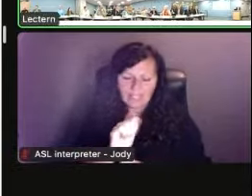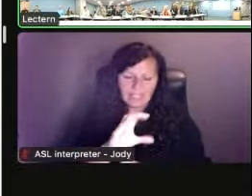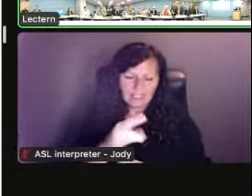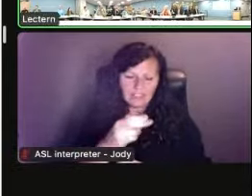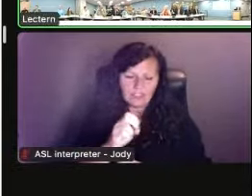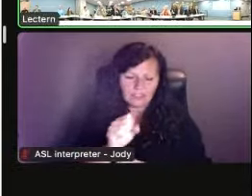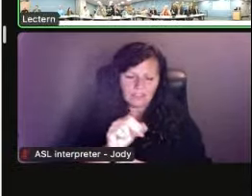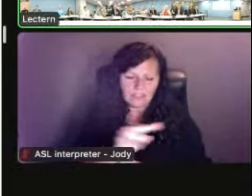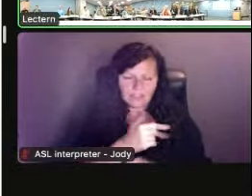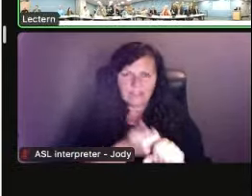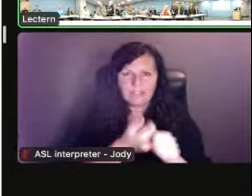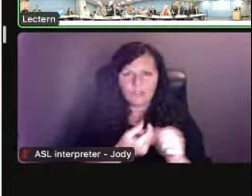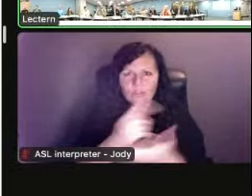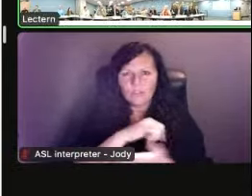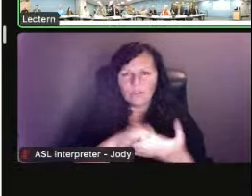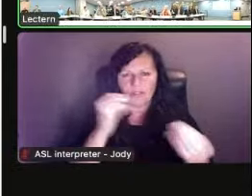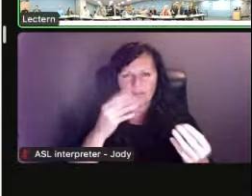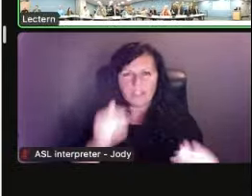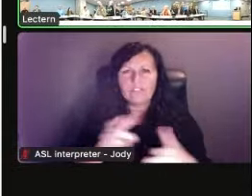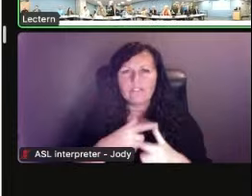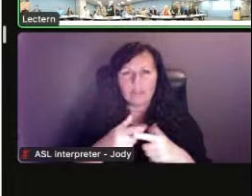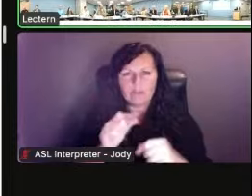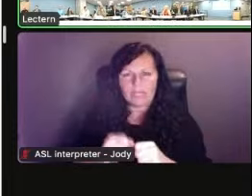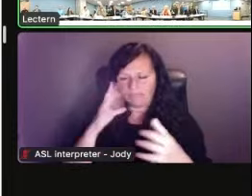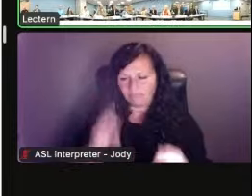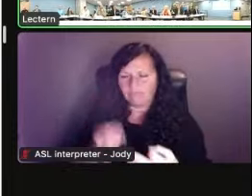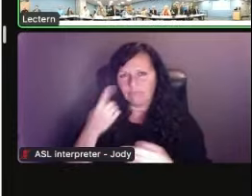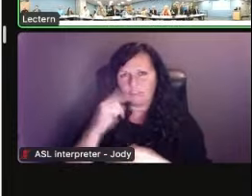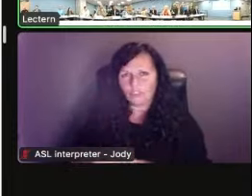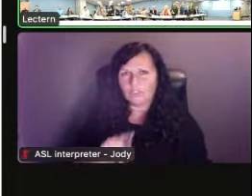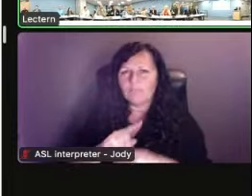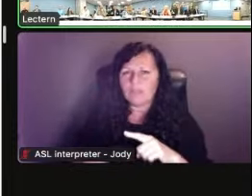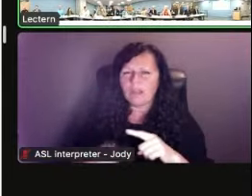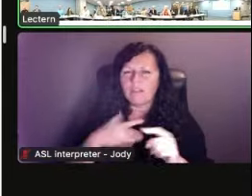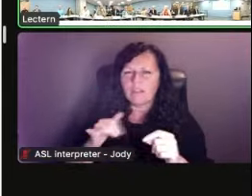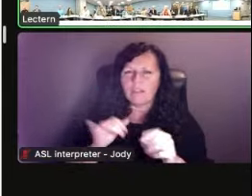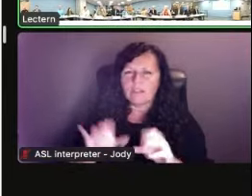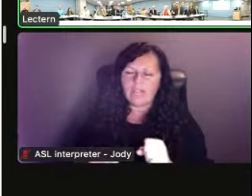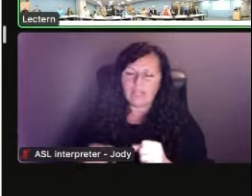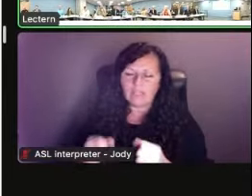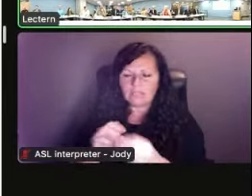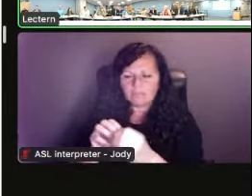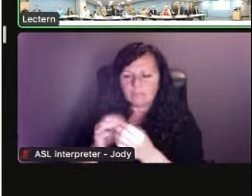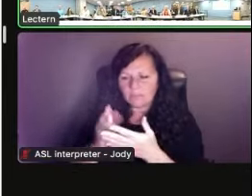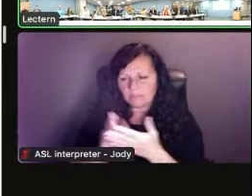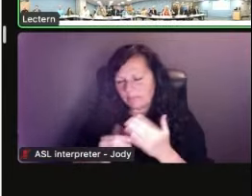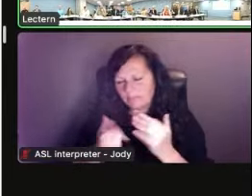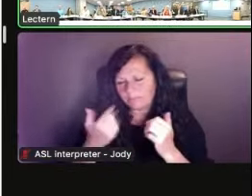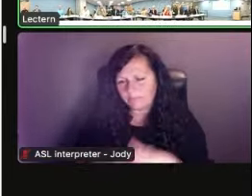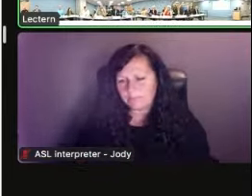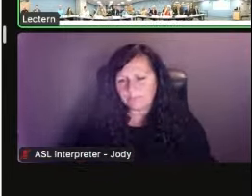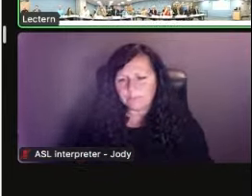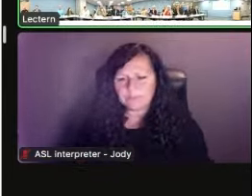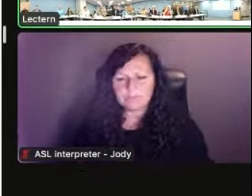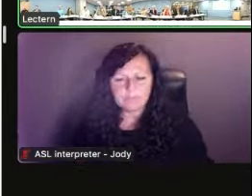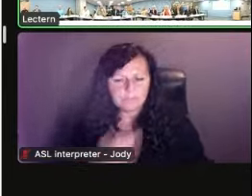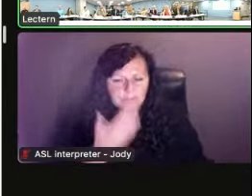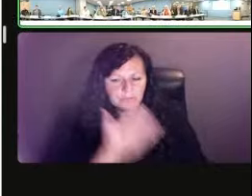have to provide some level of service at that building, so whatever that, however that gets interpreted. Okay, thank you.